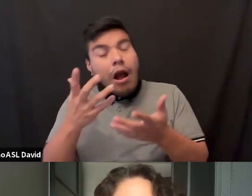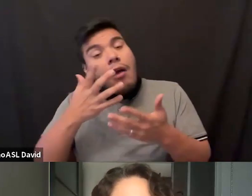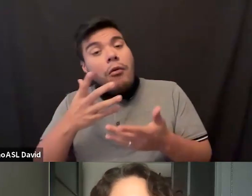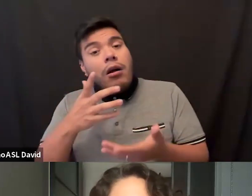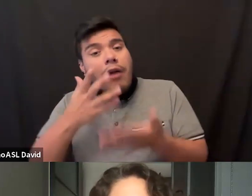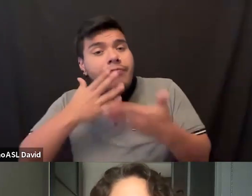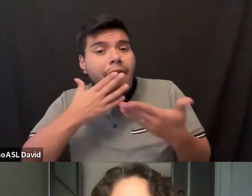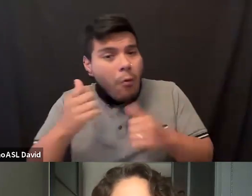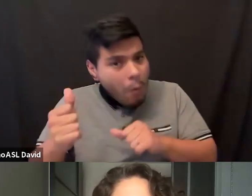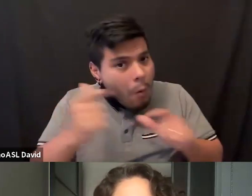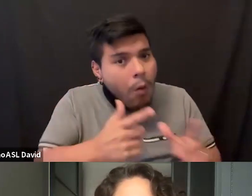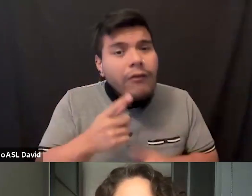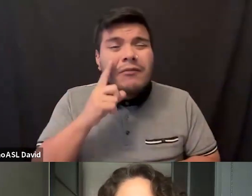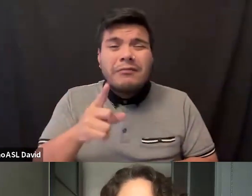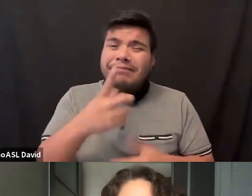we were able to